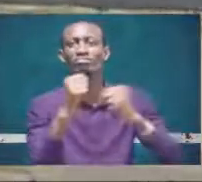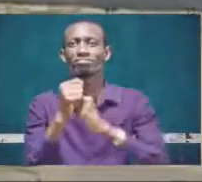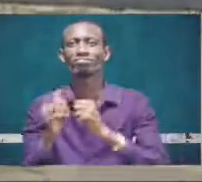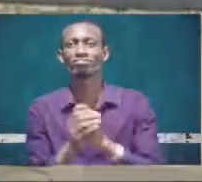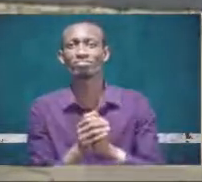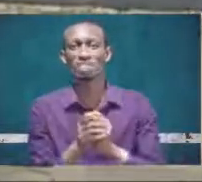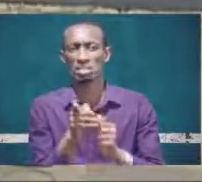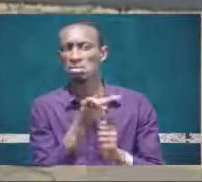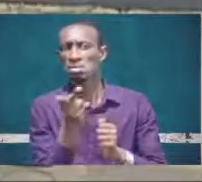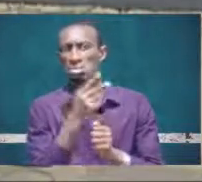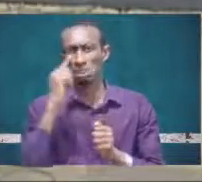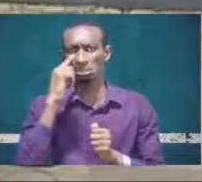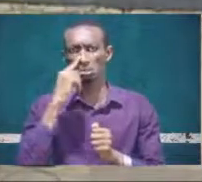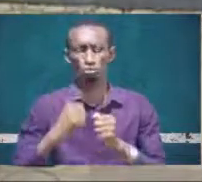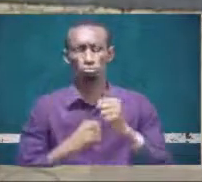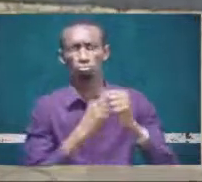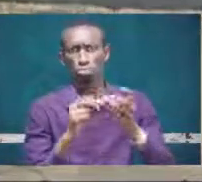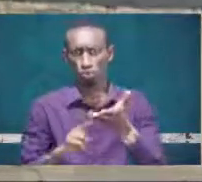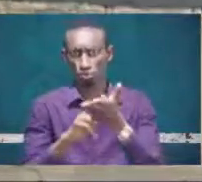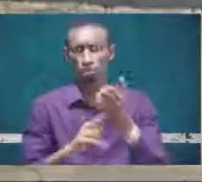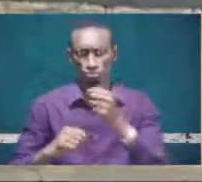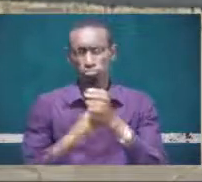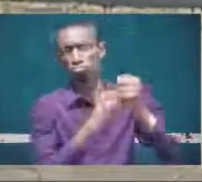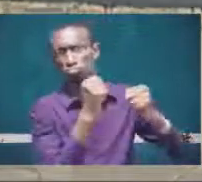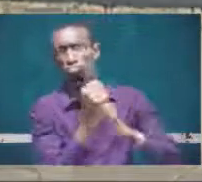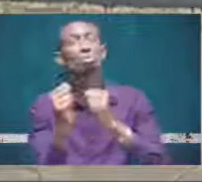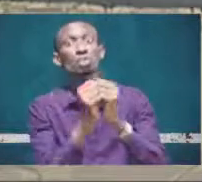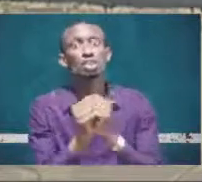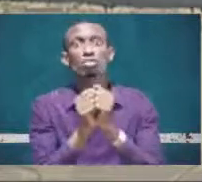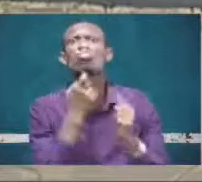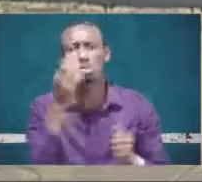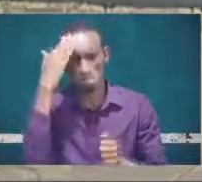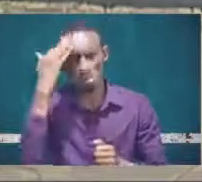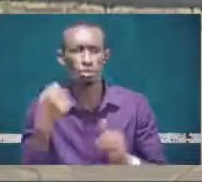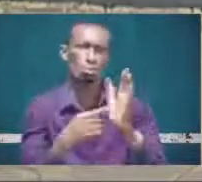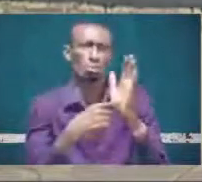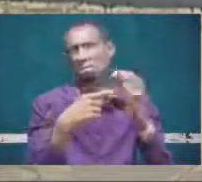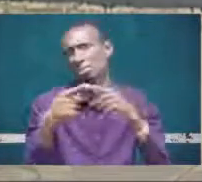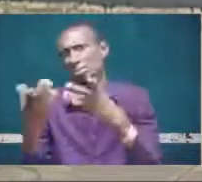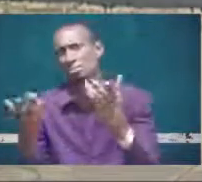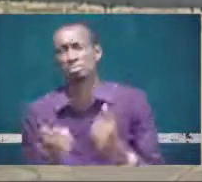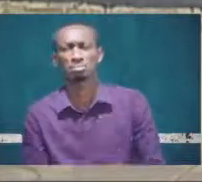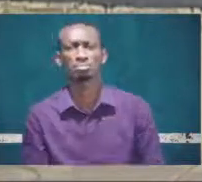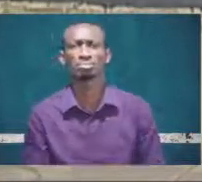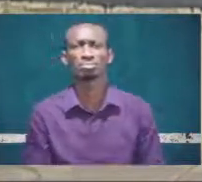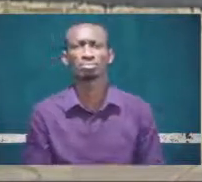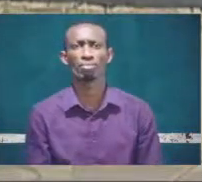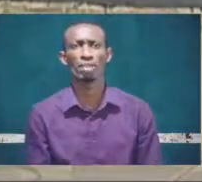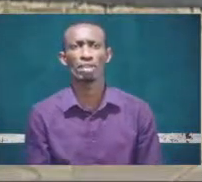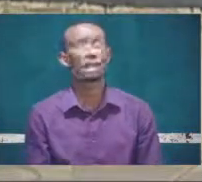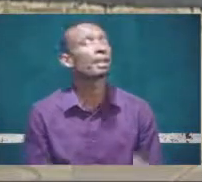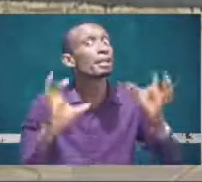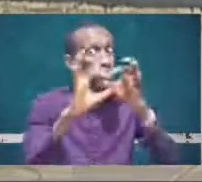are used together. And then you should be able now to know some of the examples of complementary goods. So joint